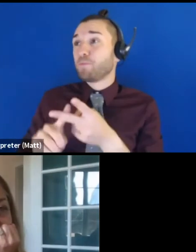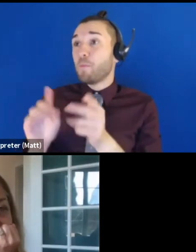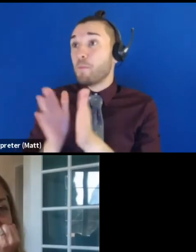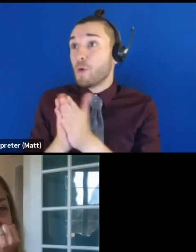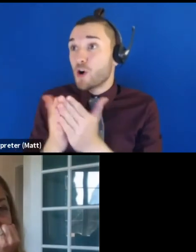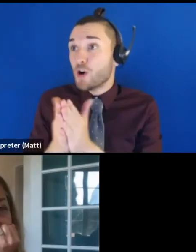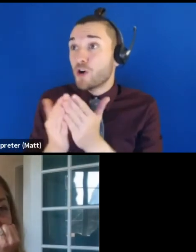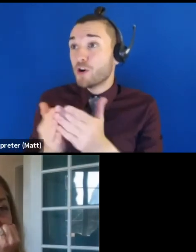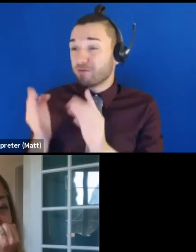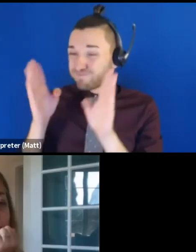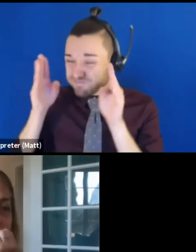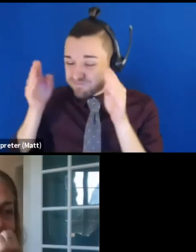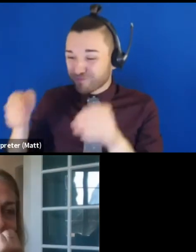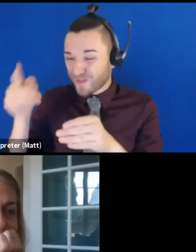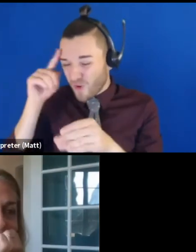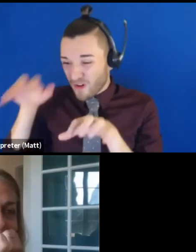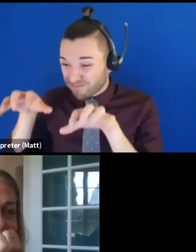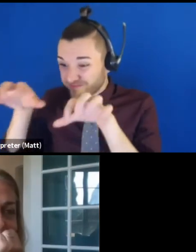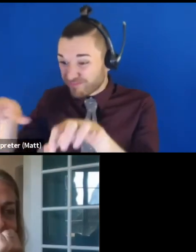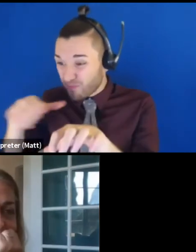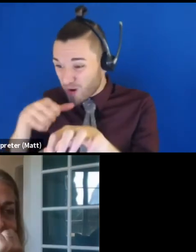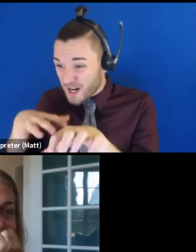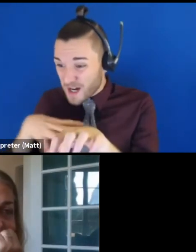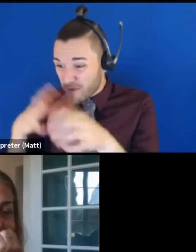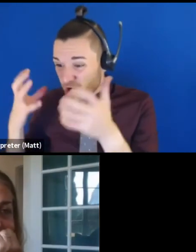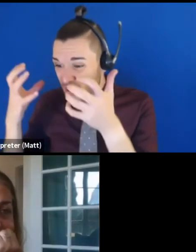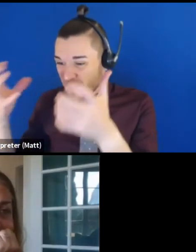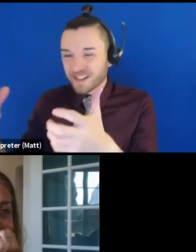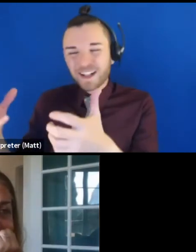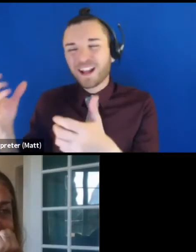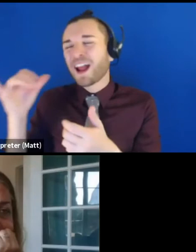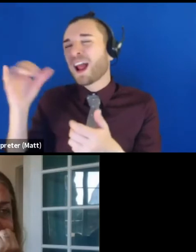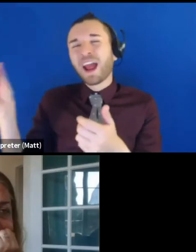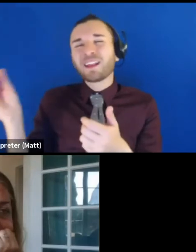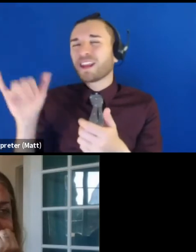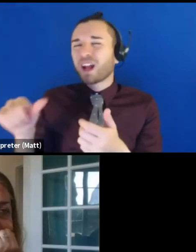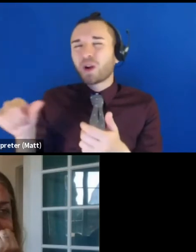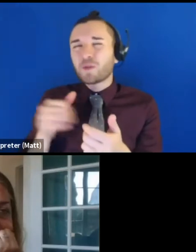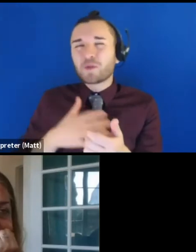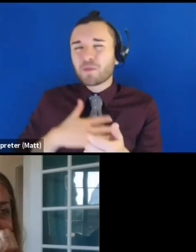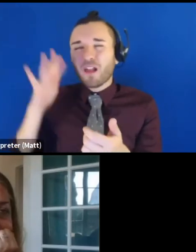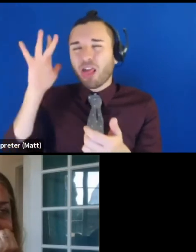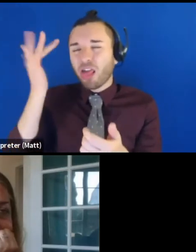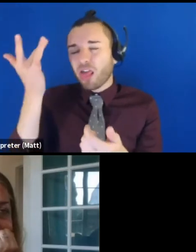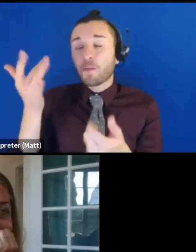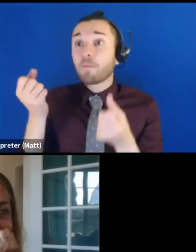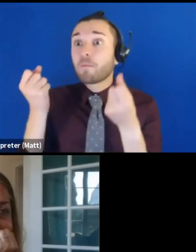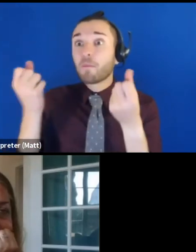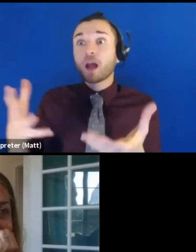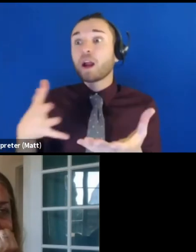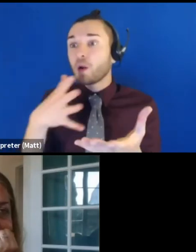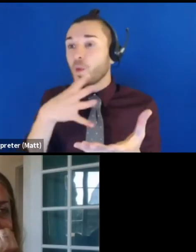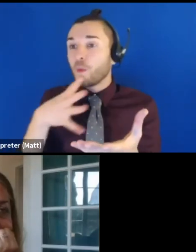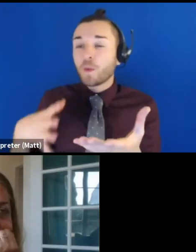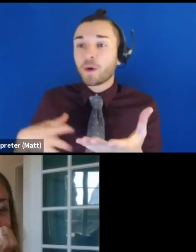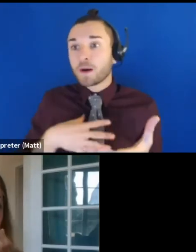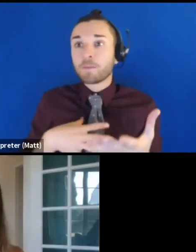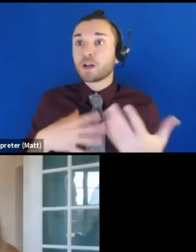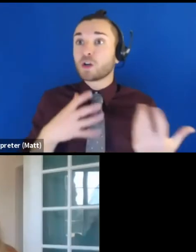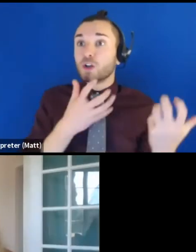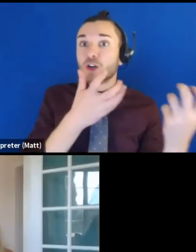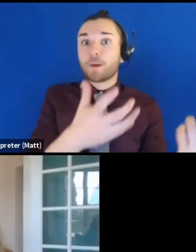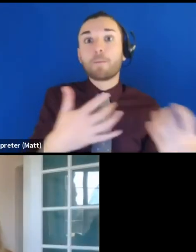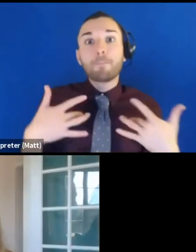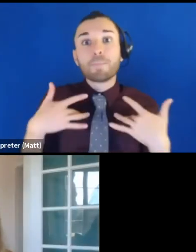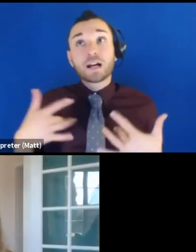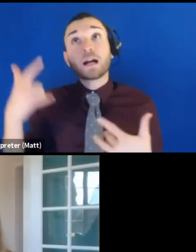women audiences and stuff. And I mean, I have my own thing about this. I think that there's this training that a lot of women viewers get that you're supposed, and it's